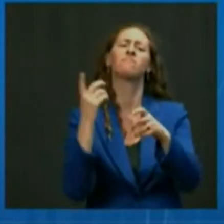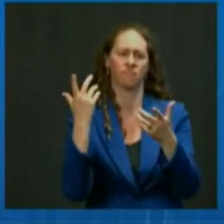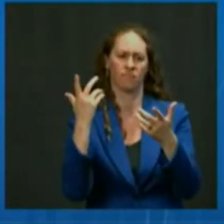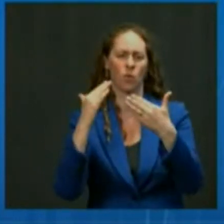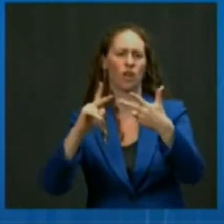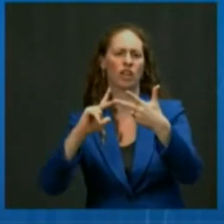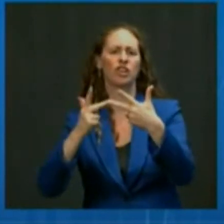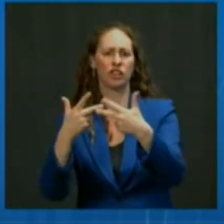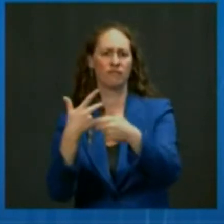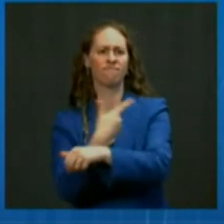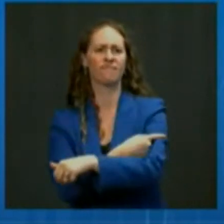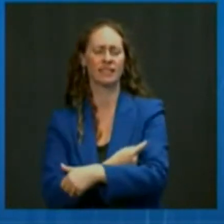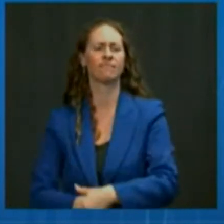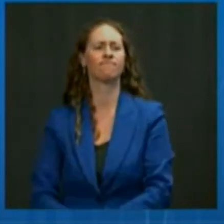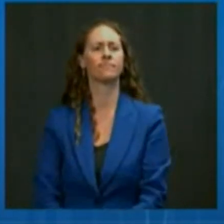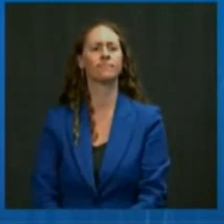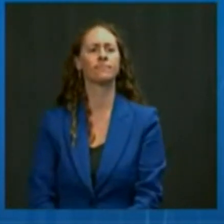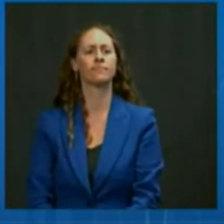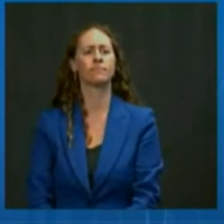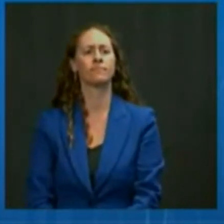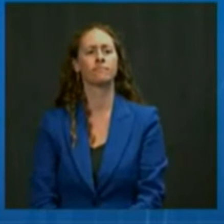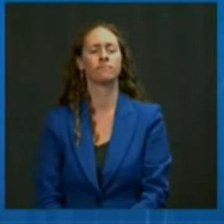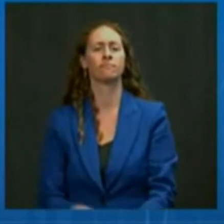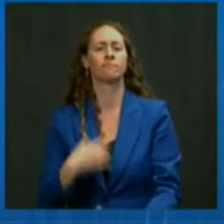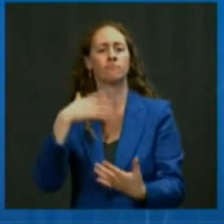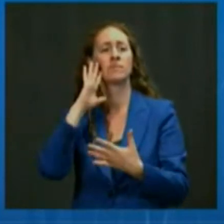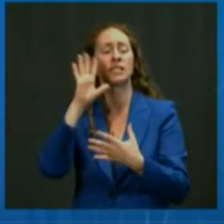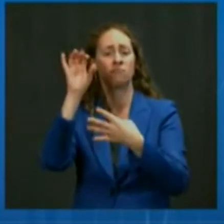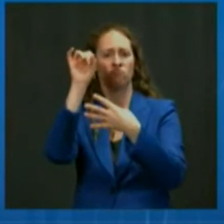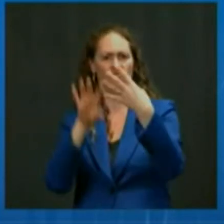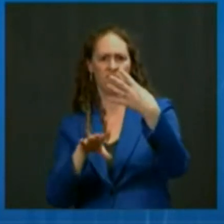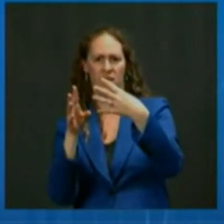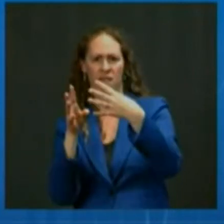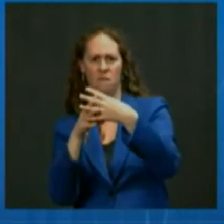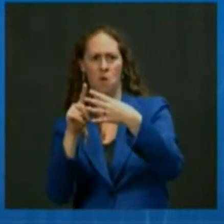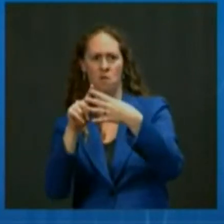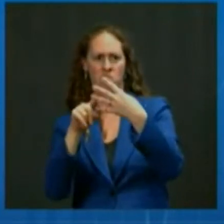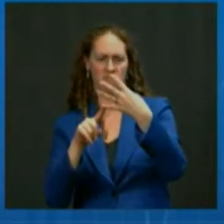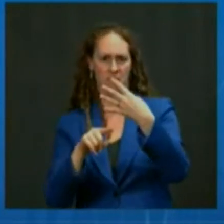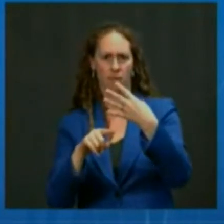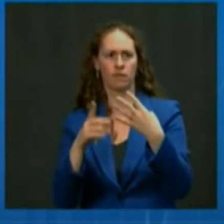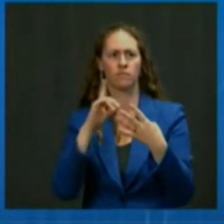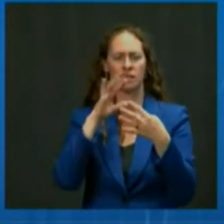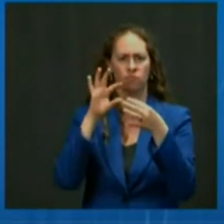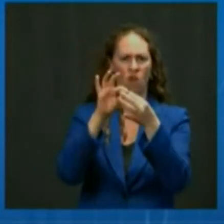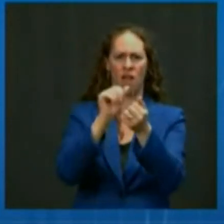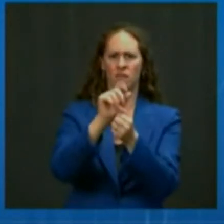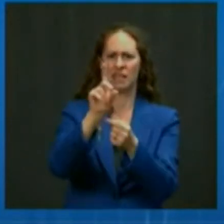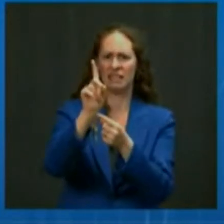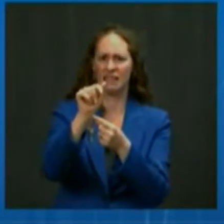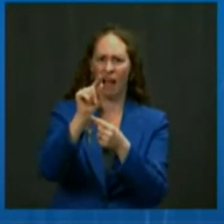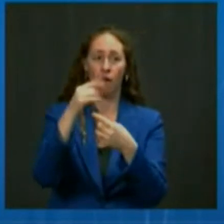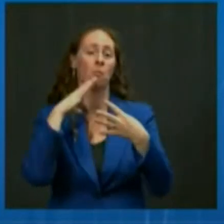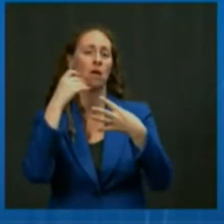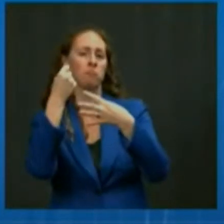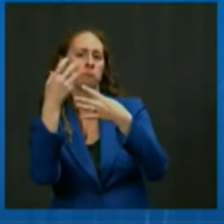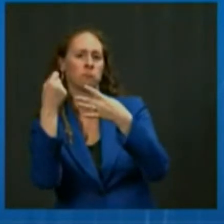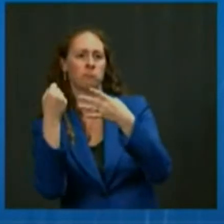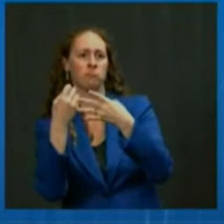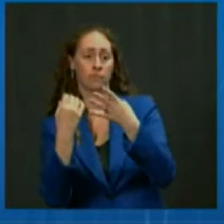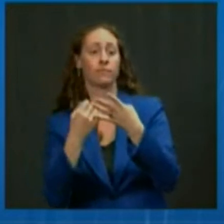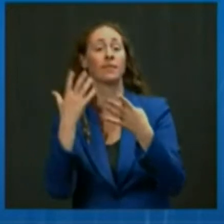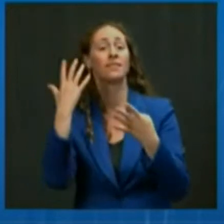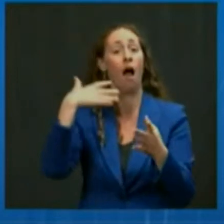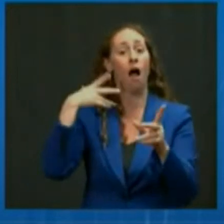will make 4 points and show you representative data from each of these. First, antibody levels decline